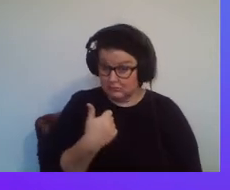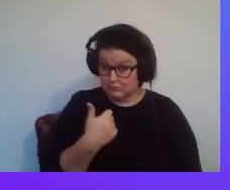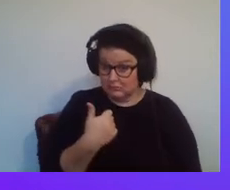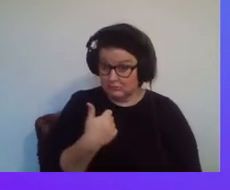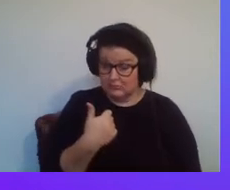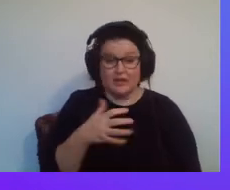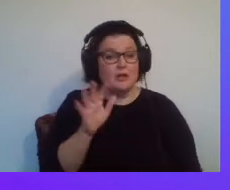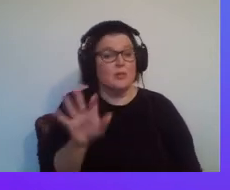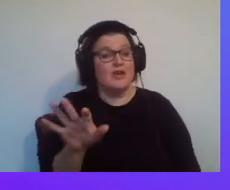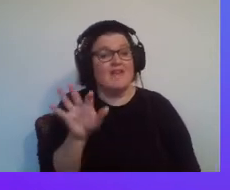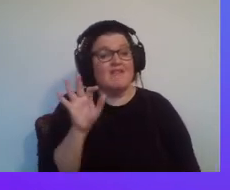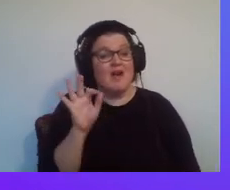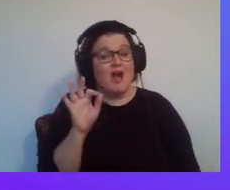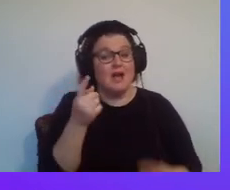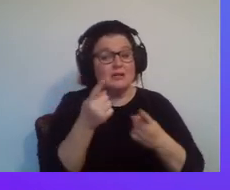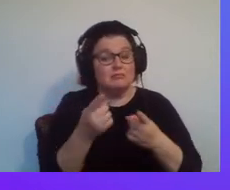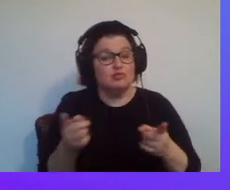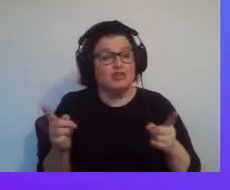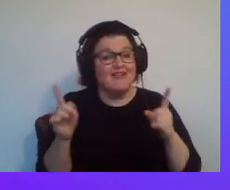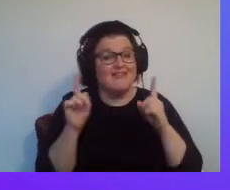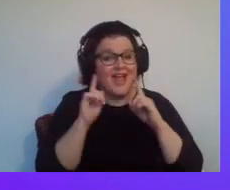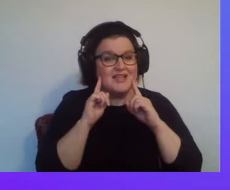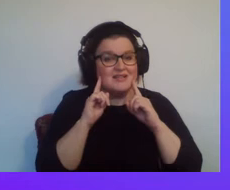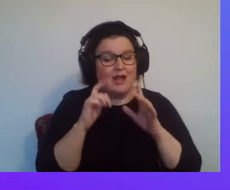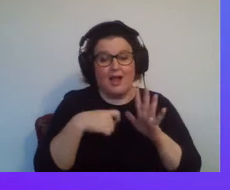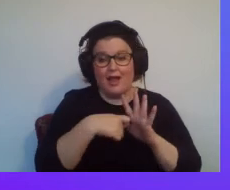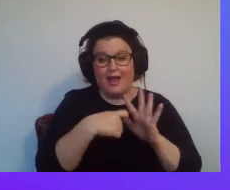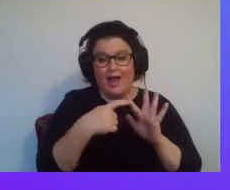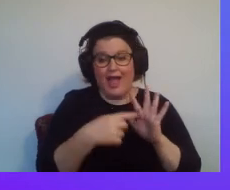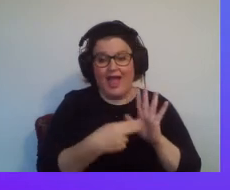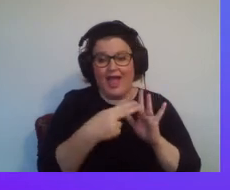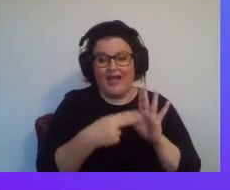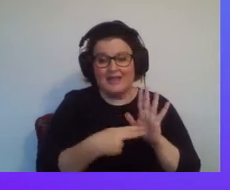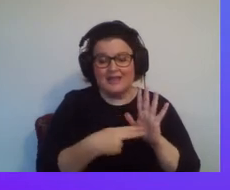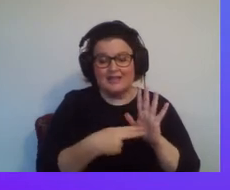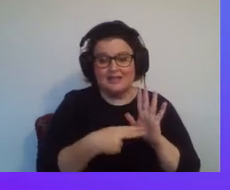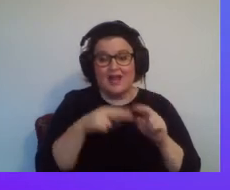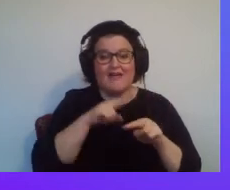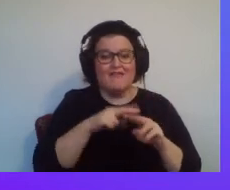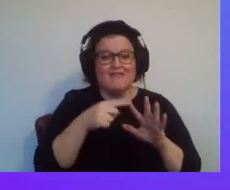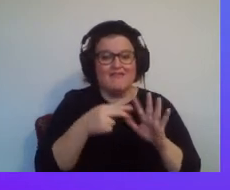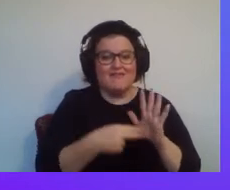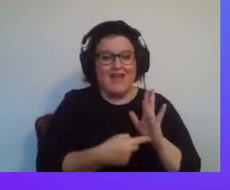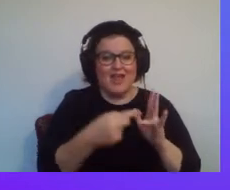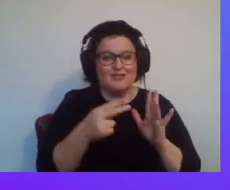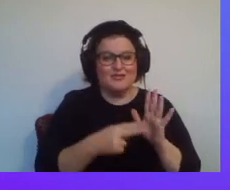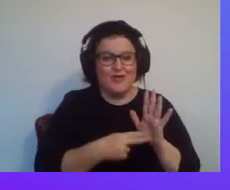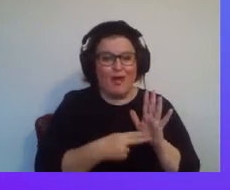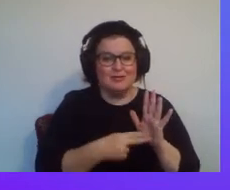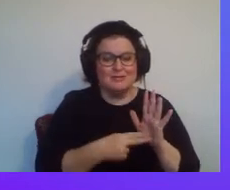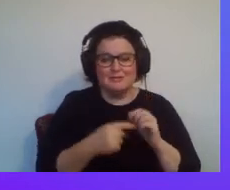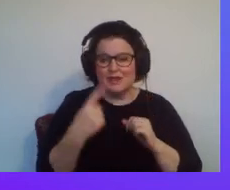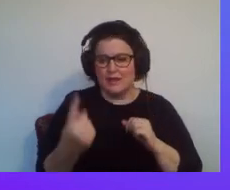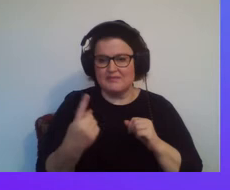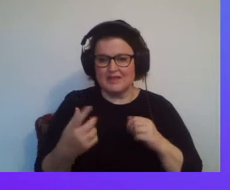Kevin Fenton, who's become a friend over the past year because we've been on so many Zooms together, and he's a guru and